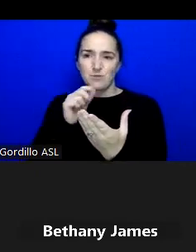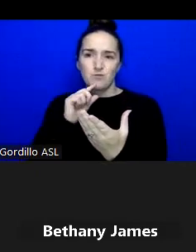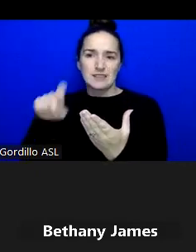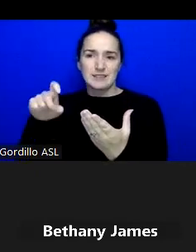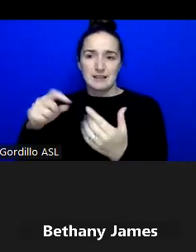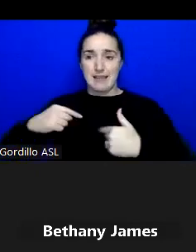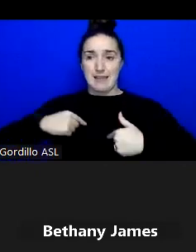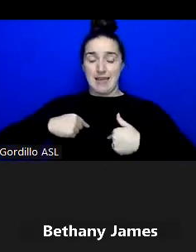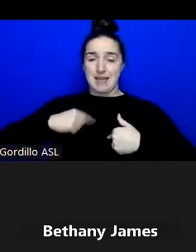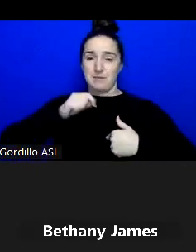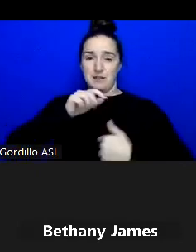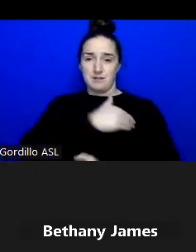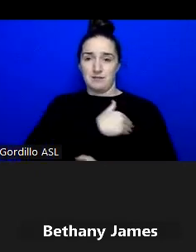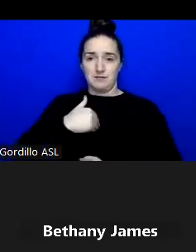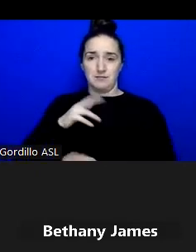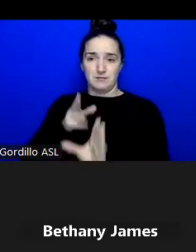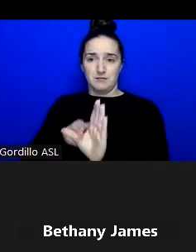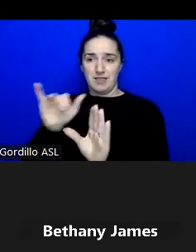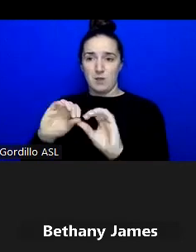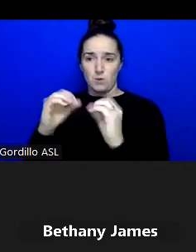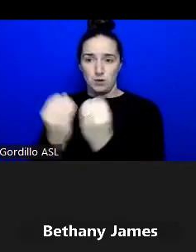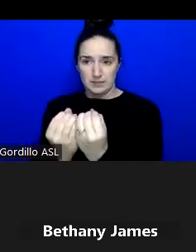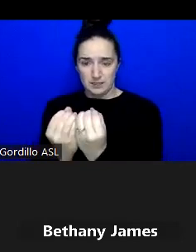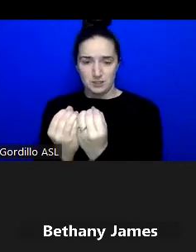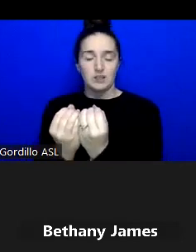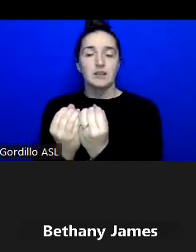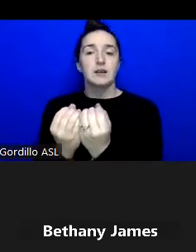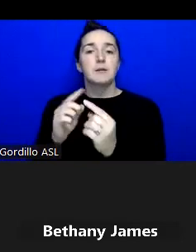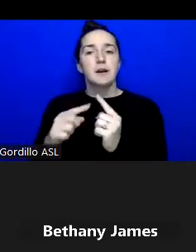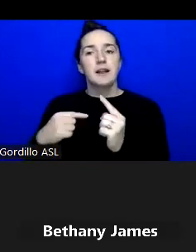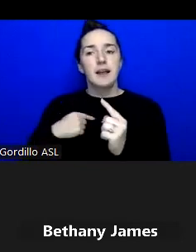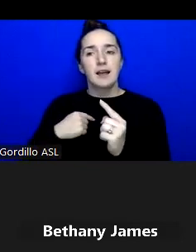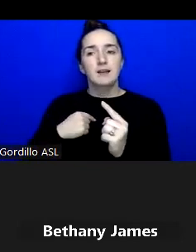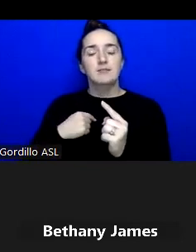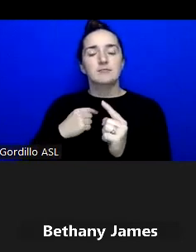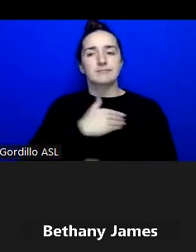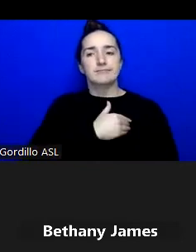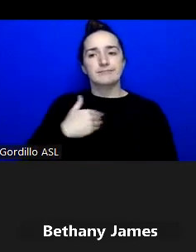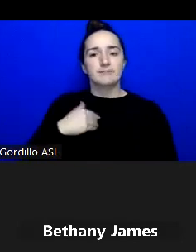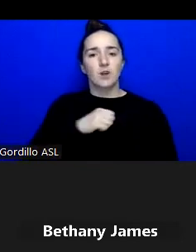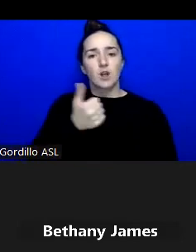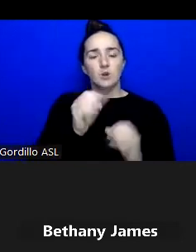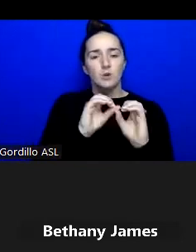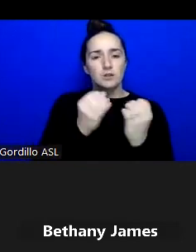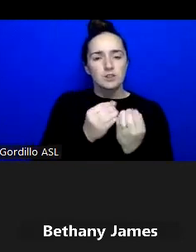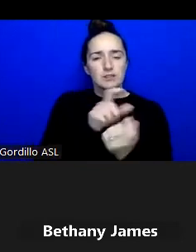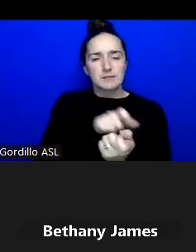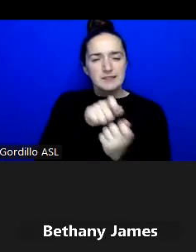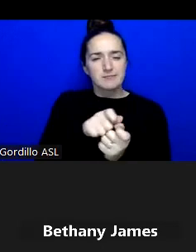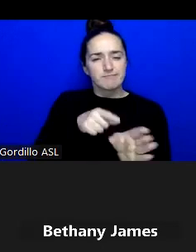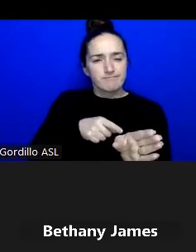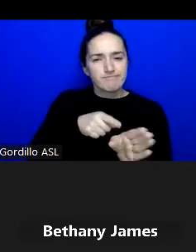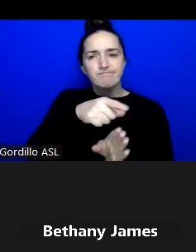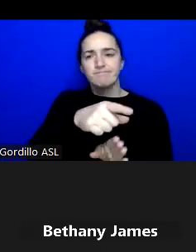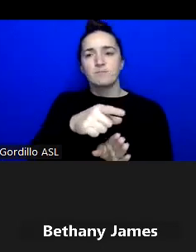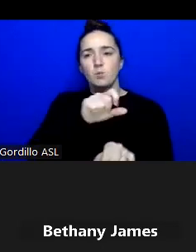Monica mentioned, I am a member of several other organizations that are more specifically dedicated to working with audiologists and advancing